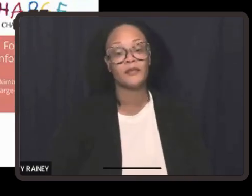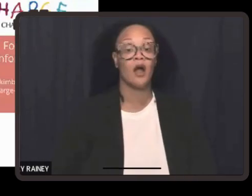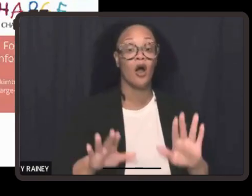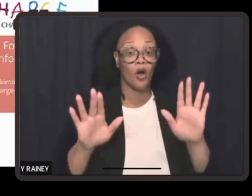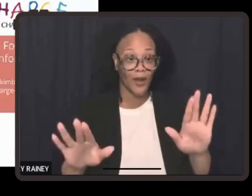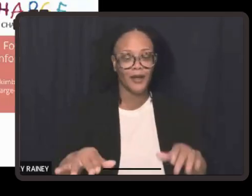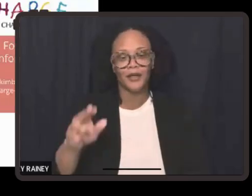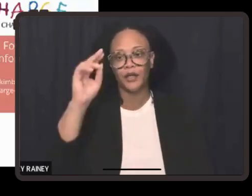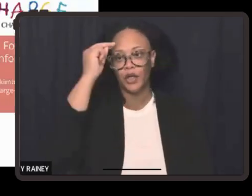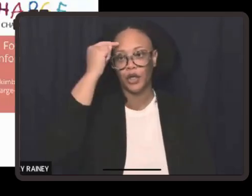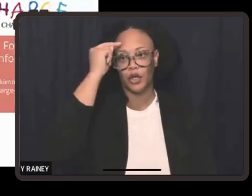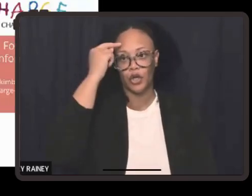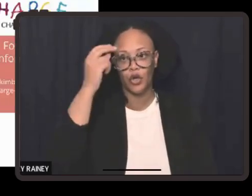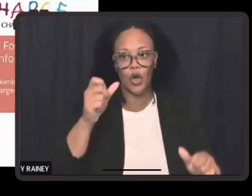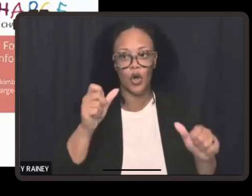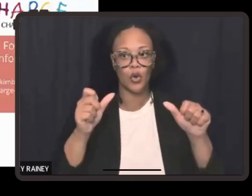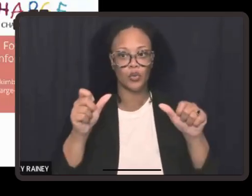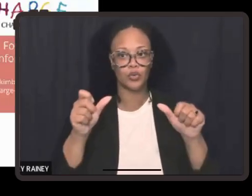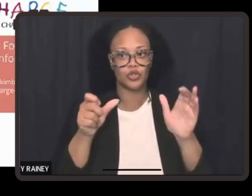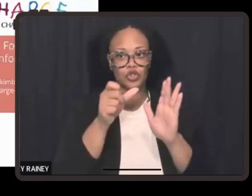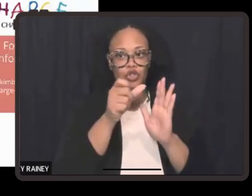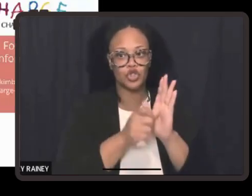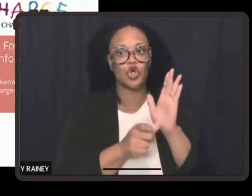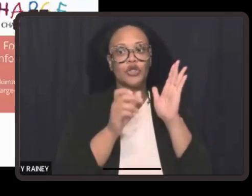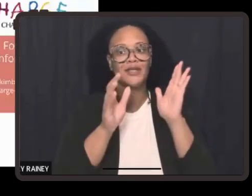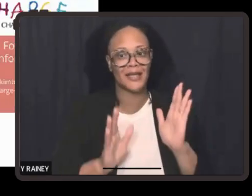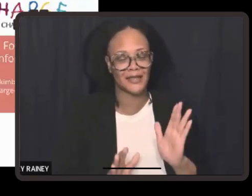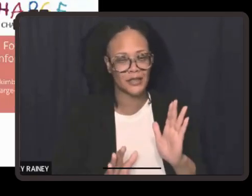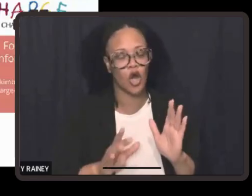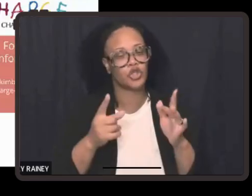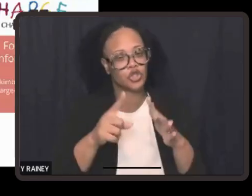on board. They are getting on board with